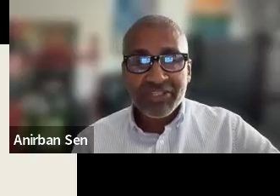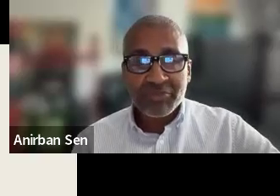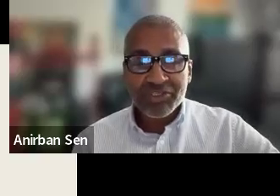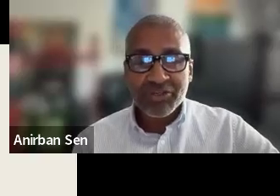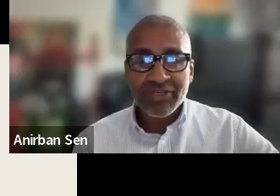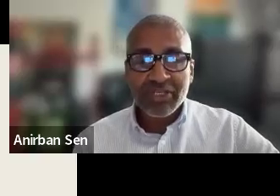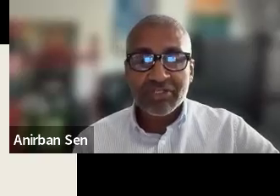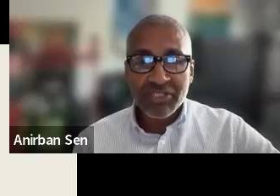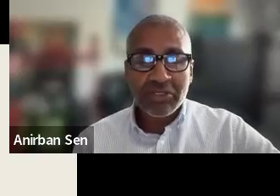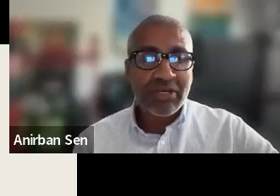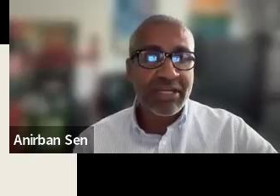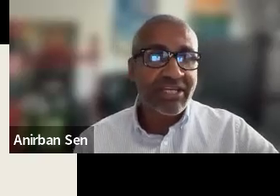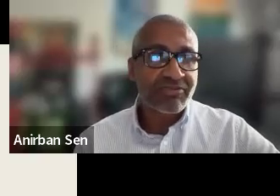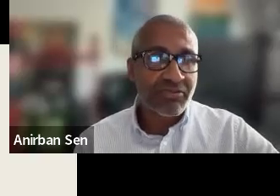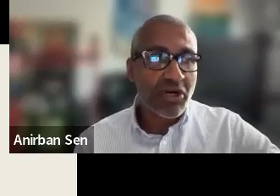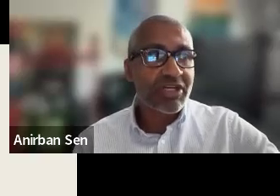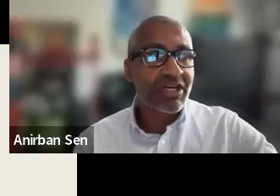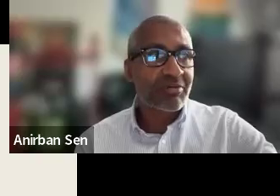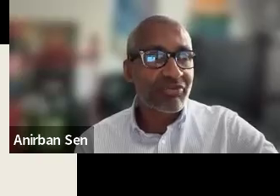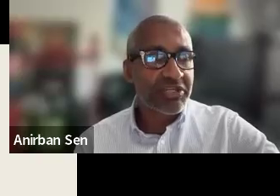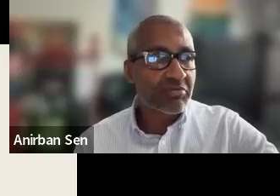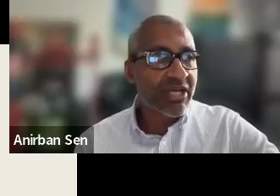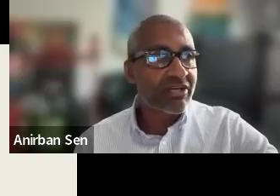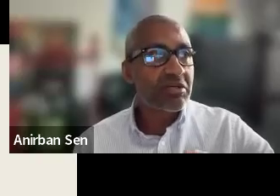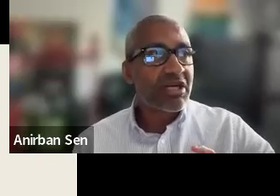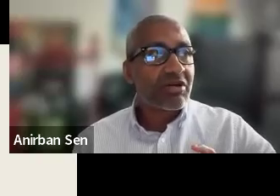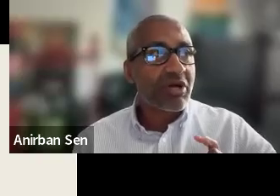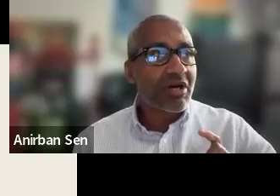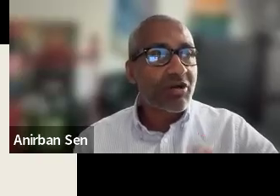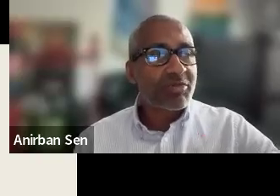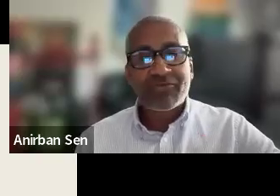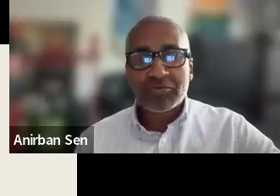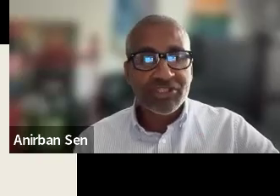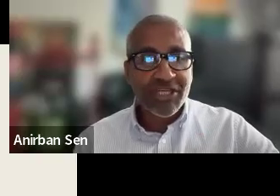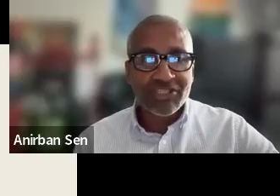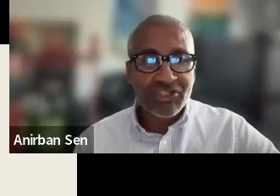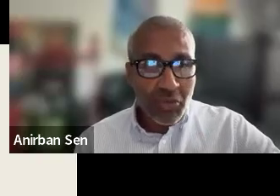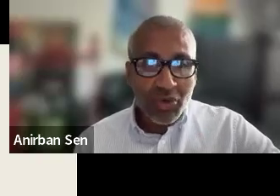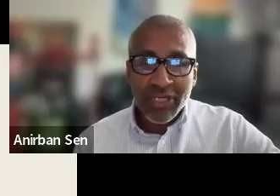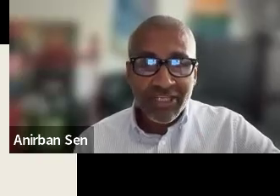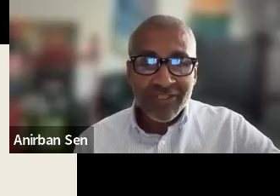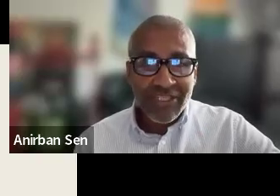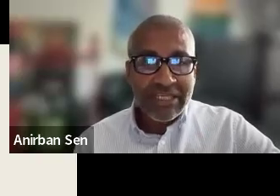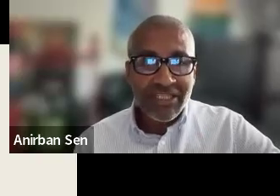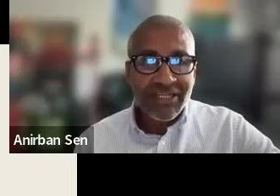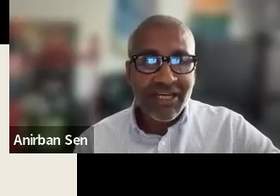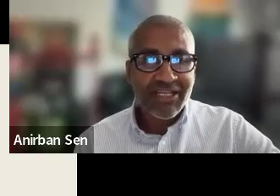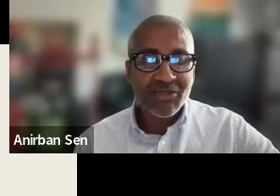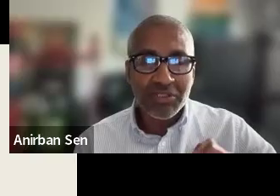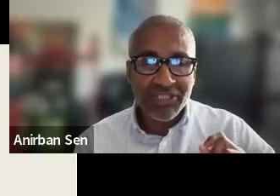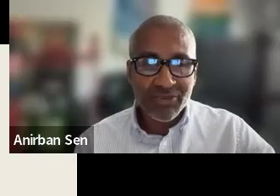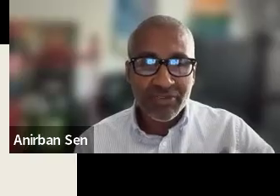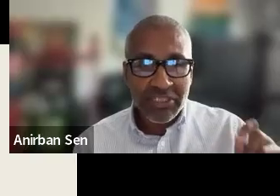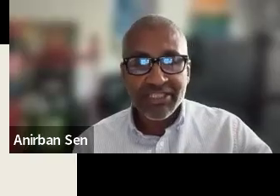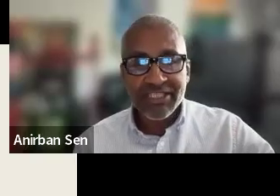in a privacy-preserving, secure, and anti-fraud prevention manner. Our platform does not store any of the data.